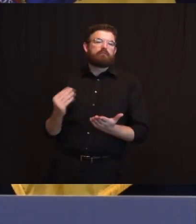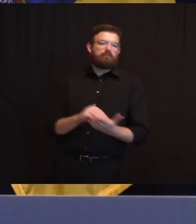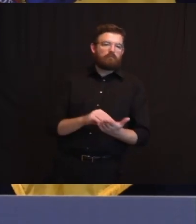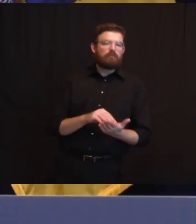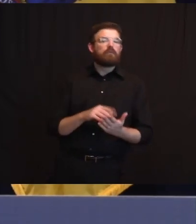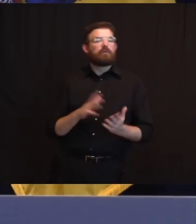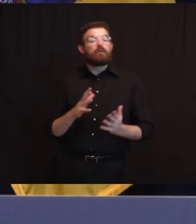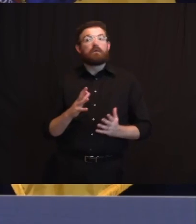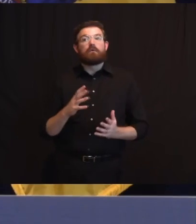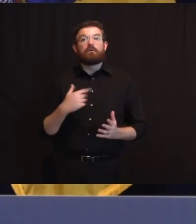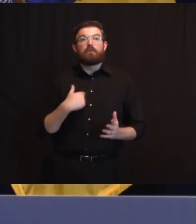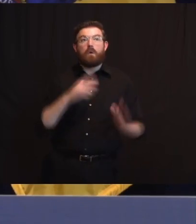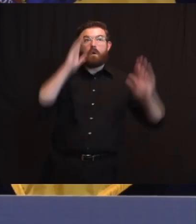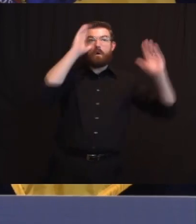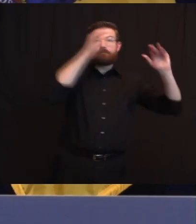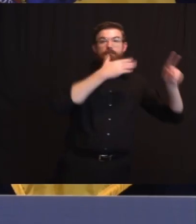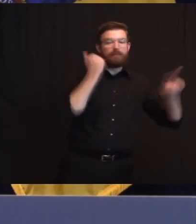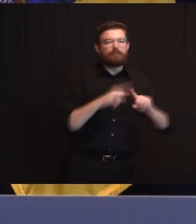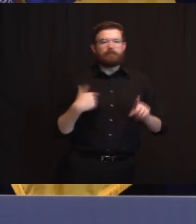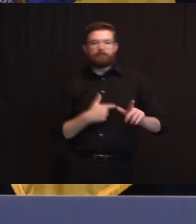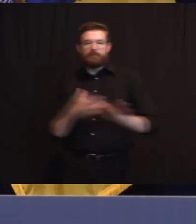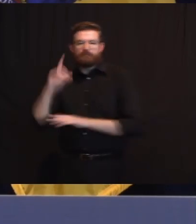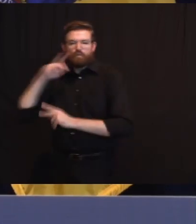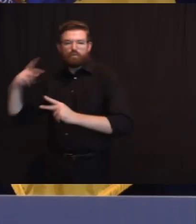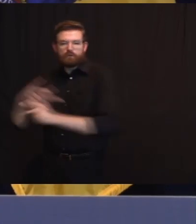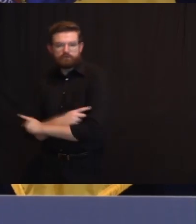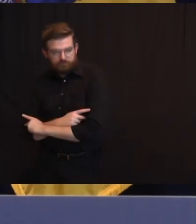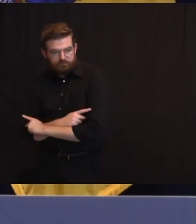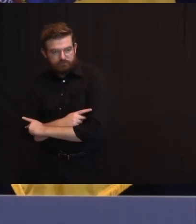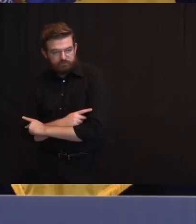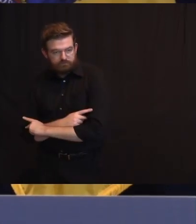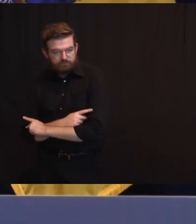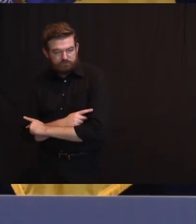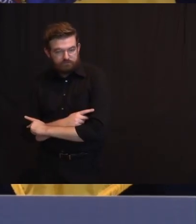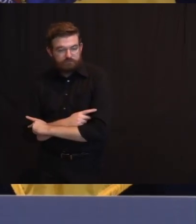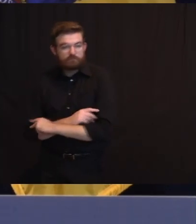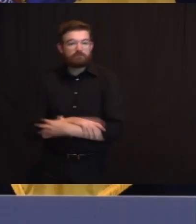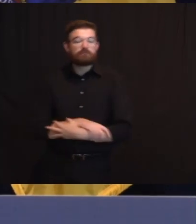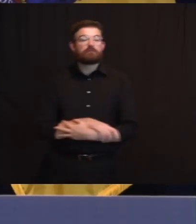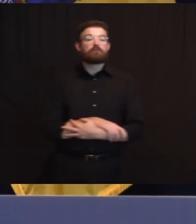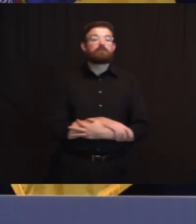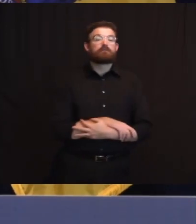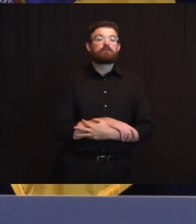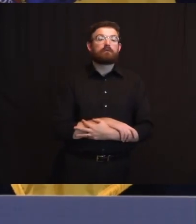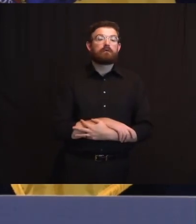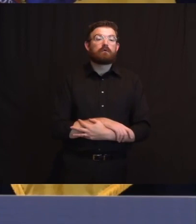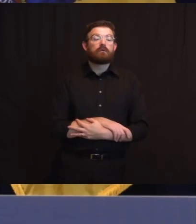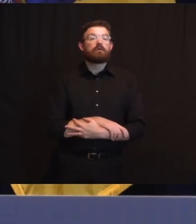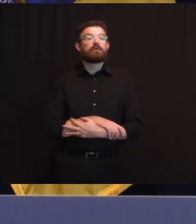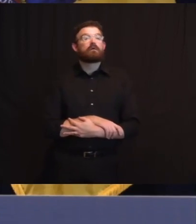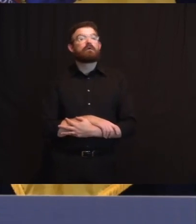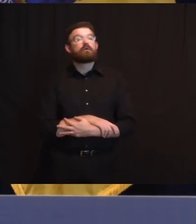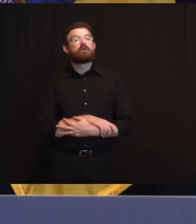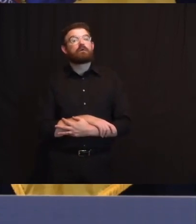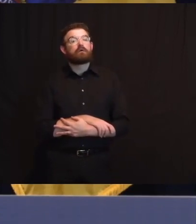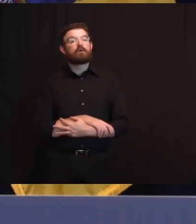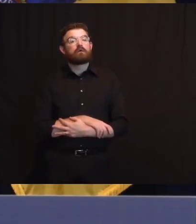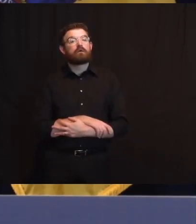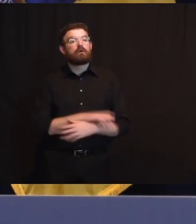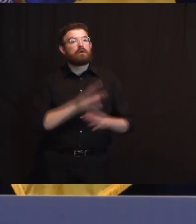together rules of the road, but also let's hope that these flare-ups begin to die down in some of these other states, and that by